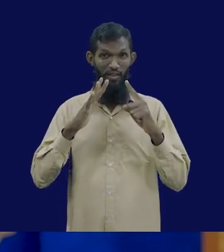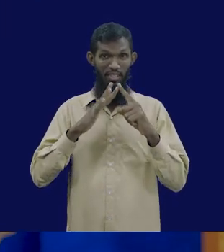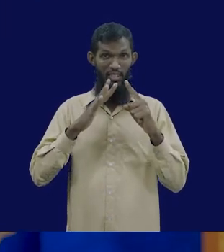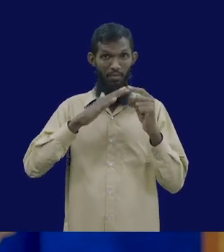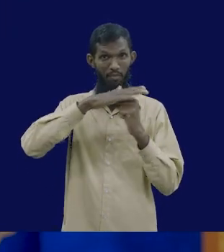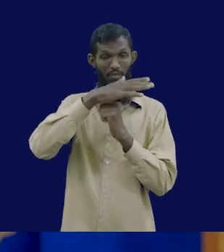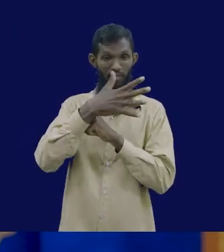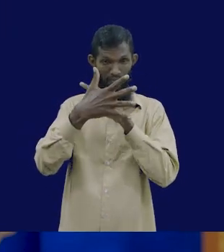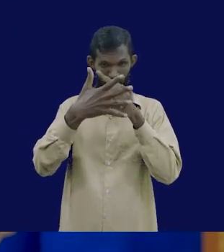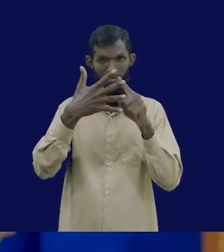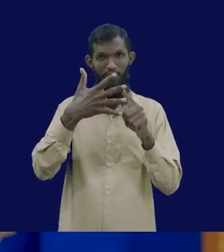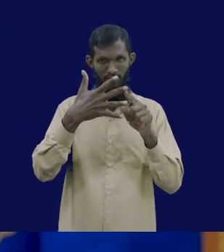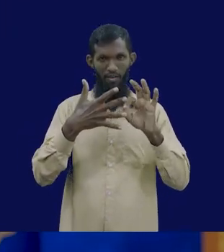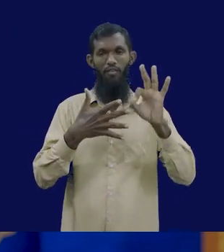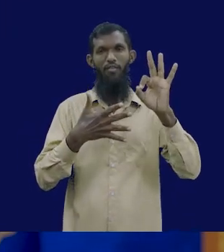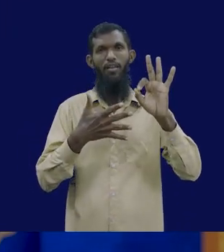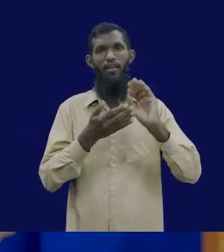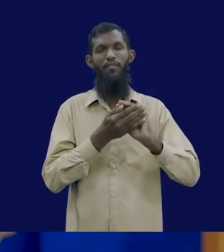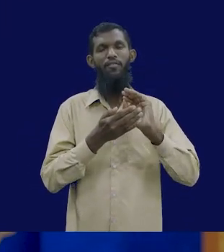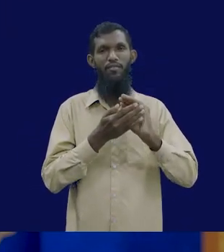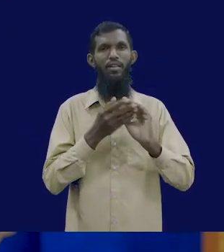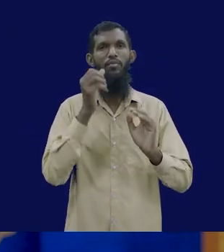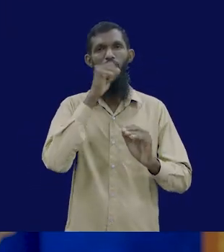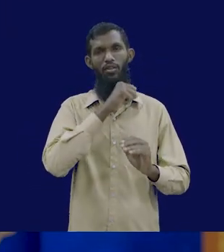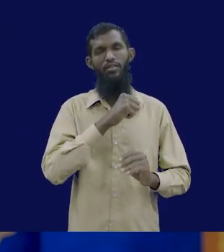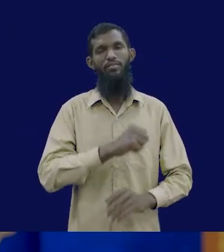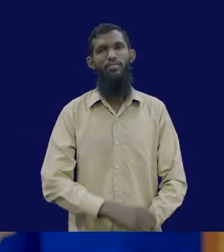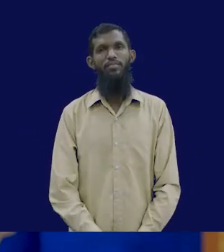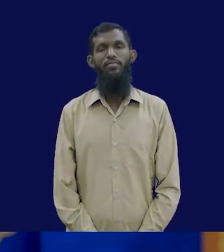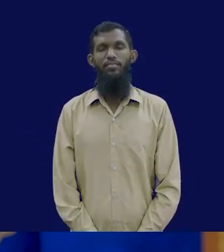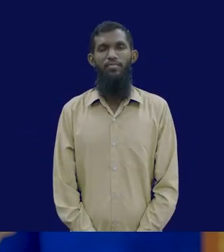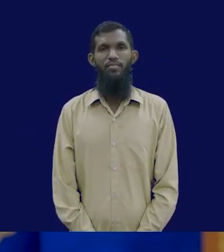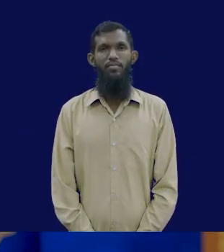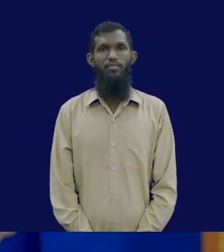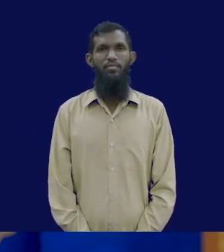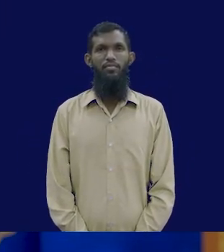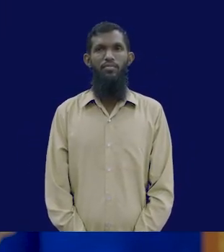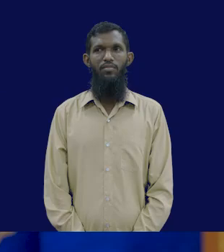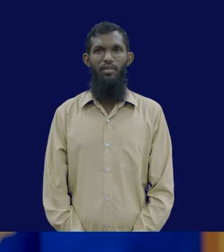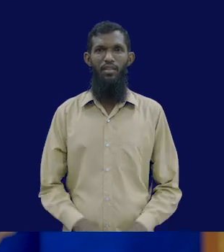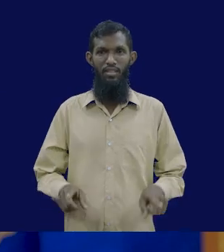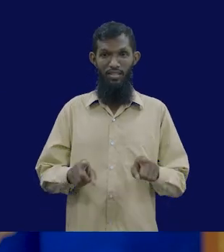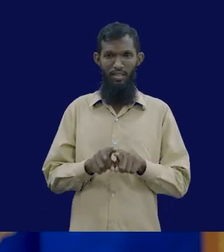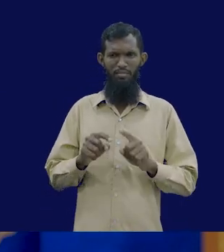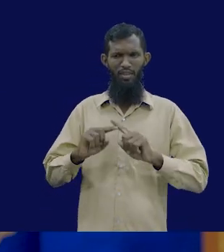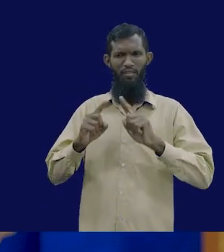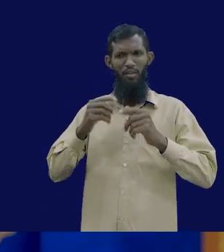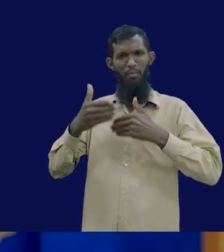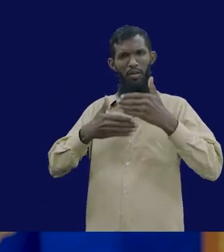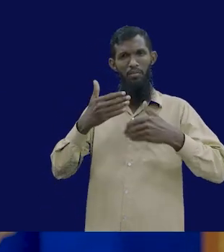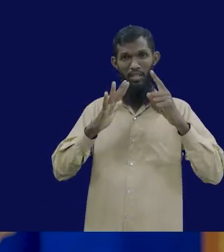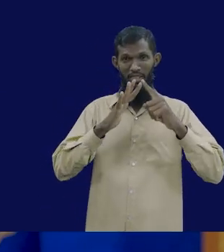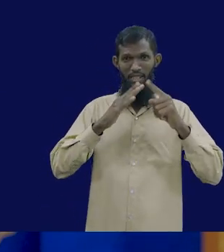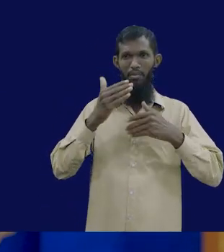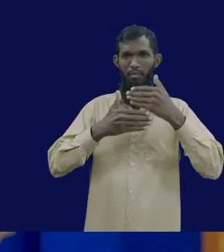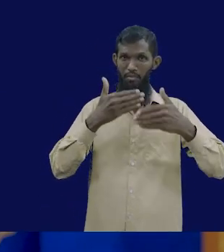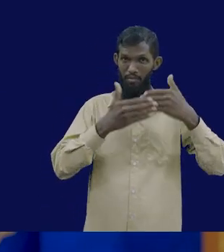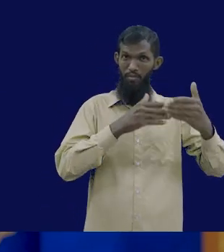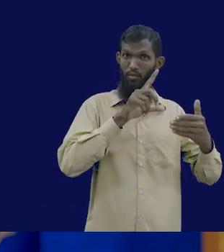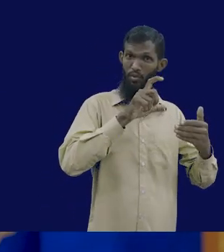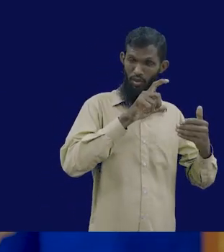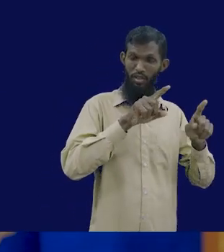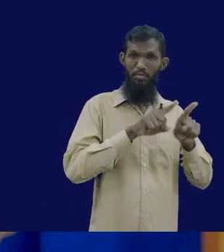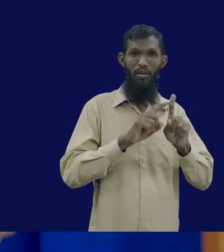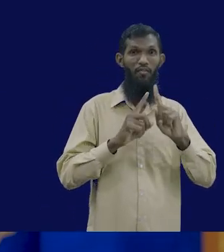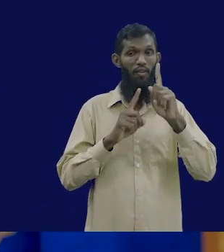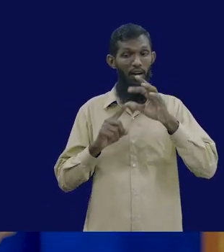Islam. And among all the months, Allah subhanahu wa ta'ala has specified a certain